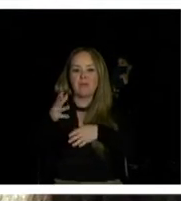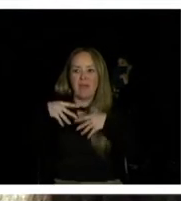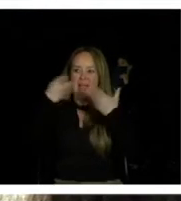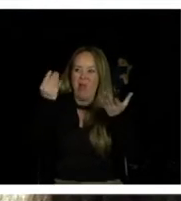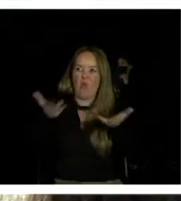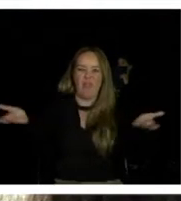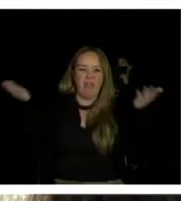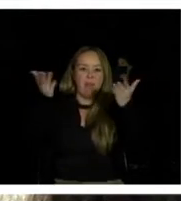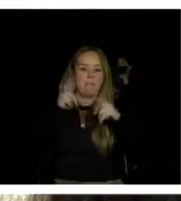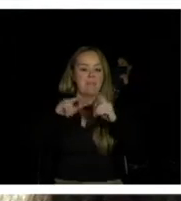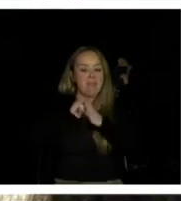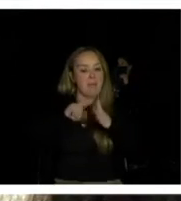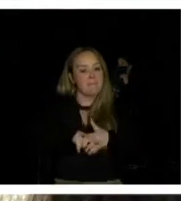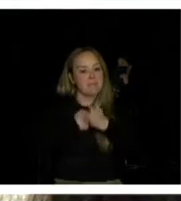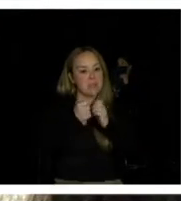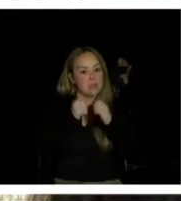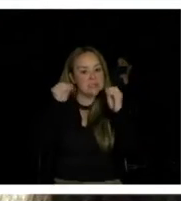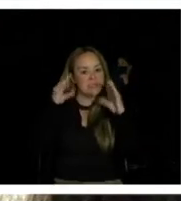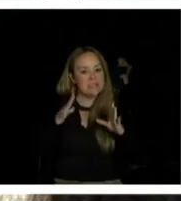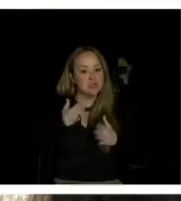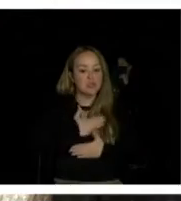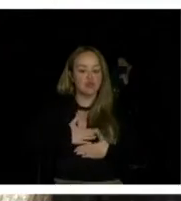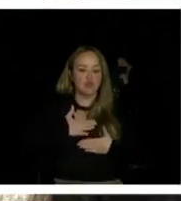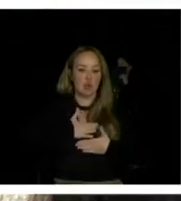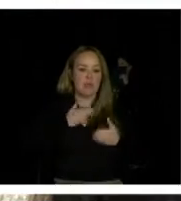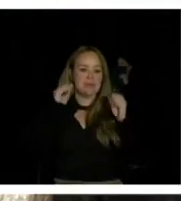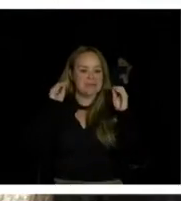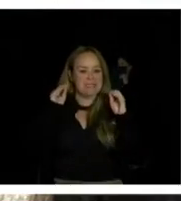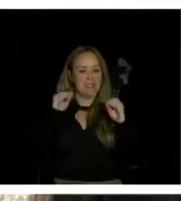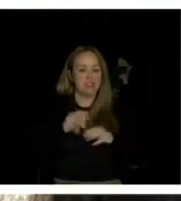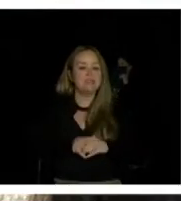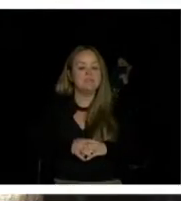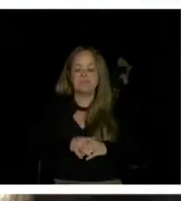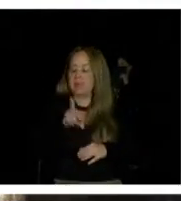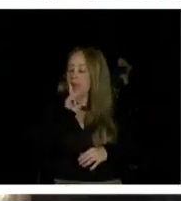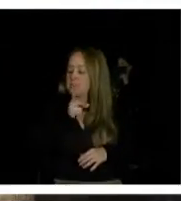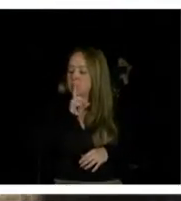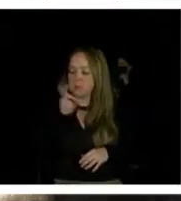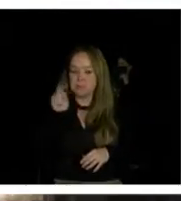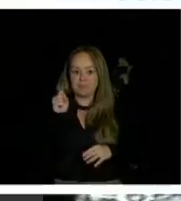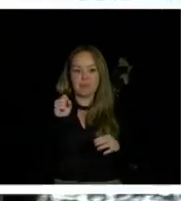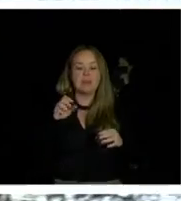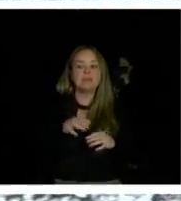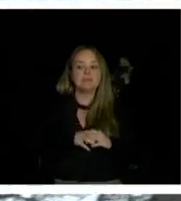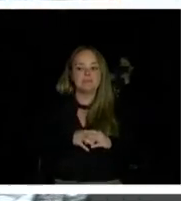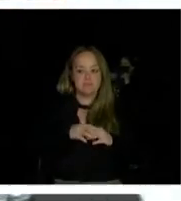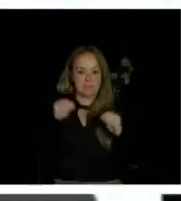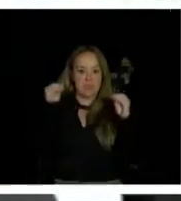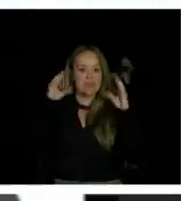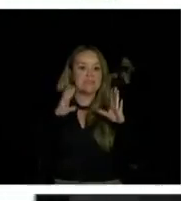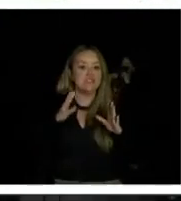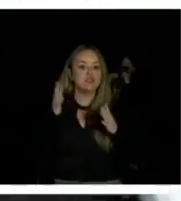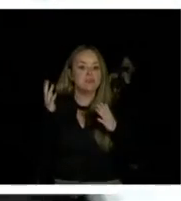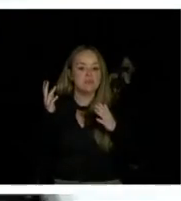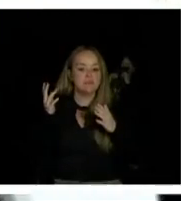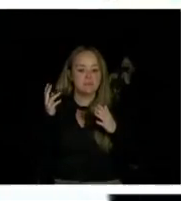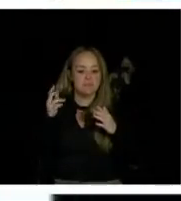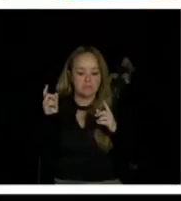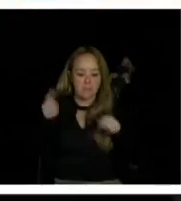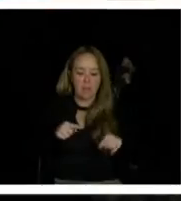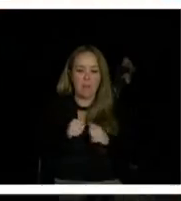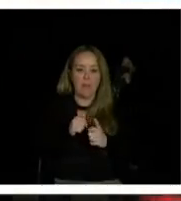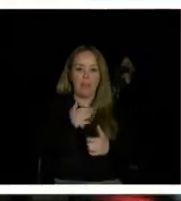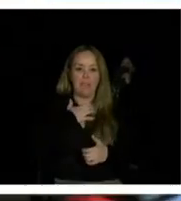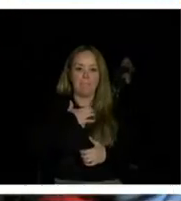I think that begins with the teachers enjoying teaching. Absolutely. So teachers coming, you know, with passion. And, you